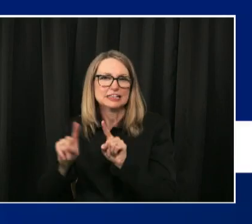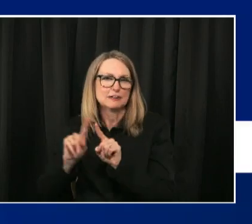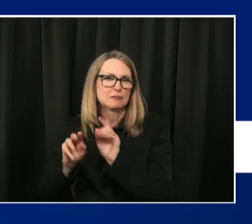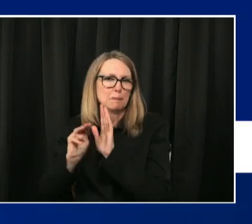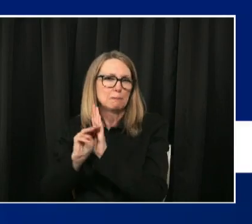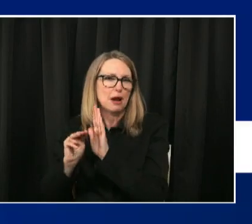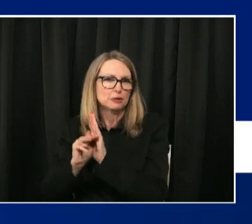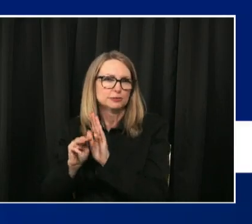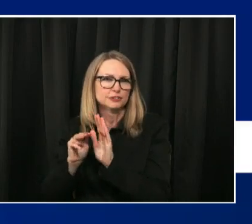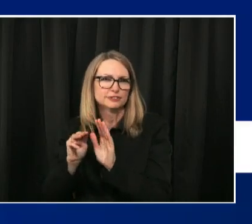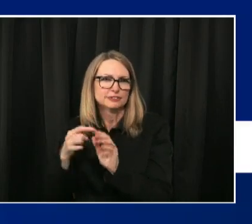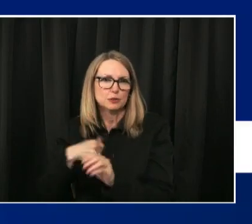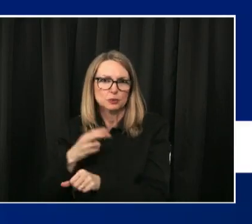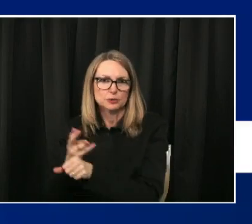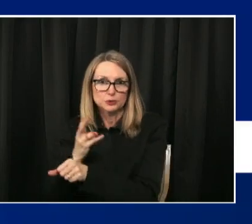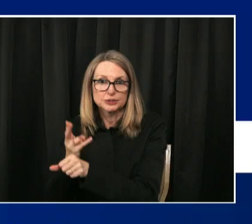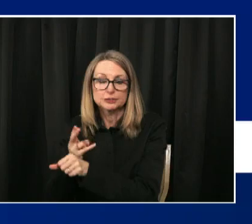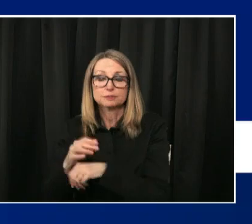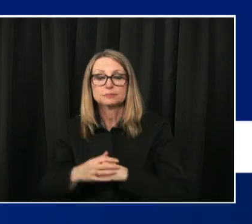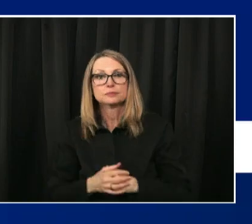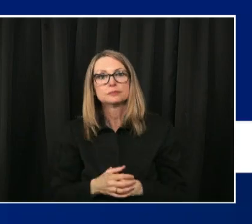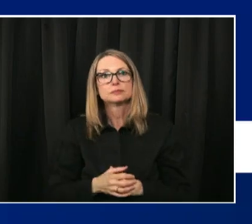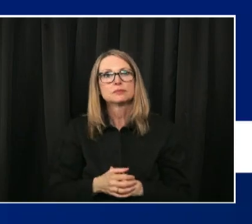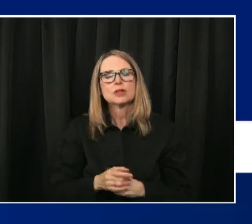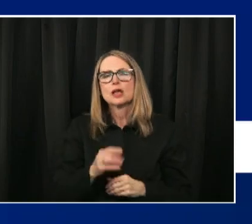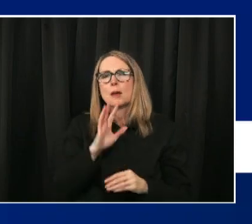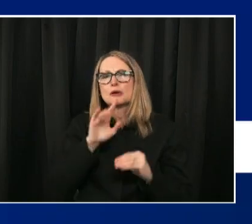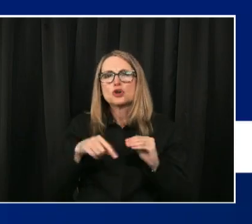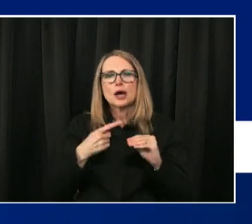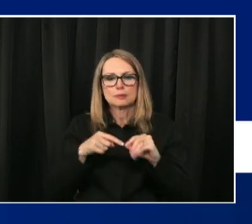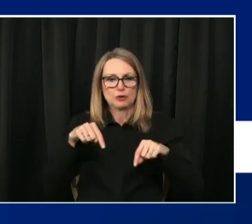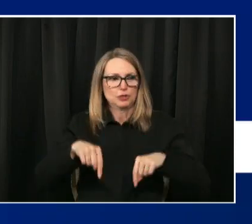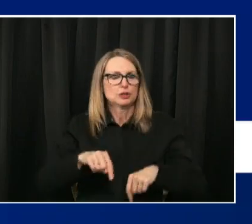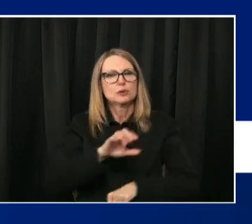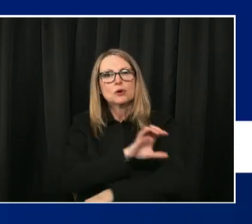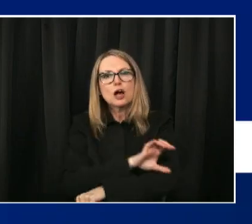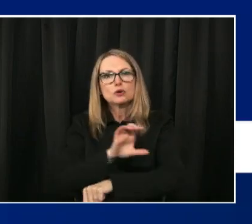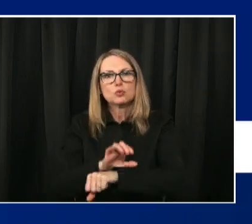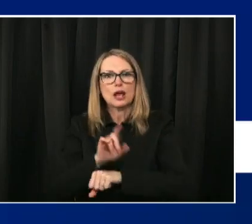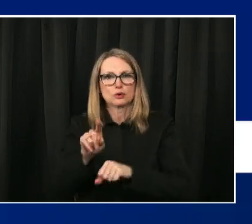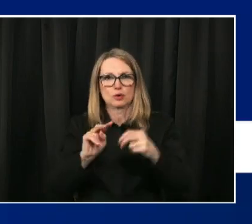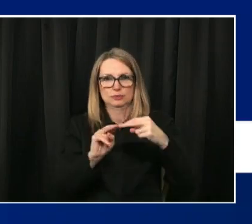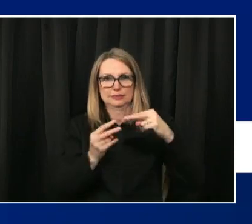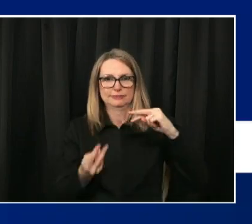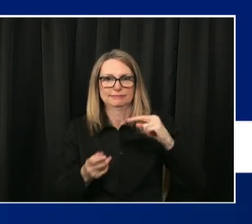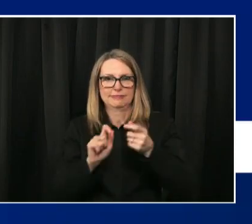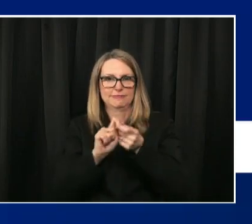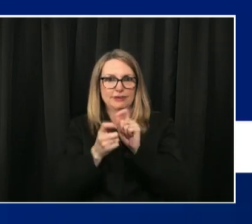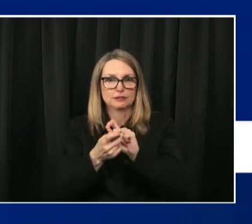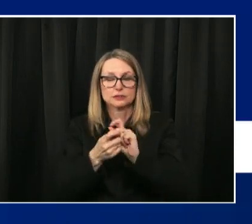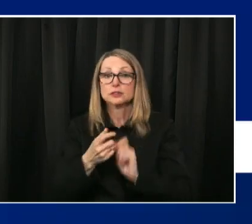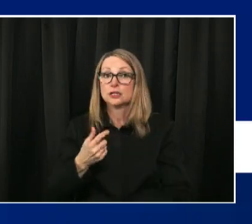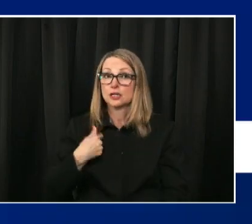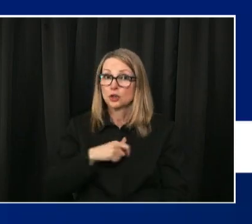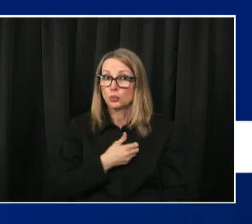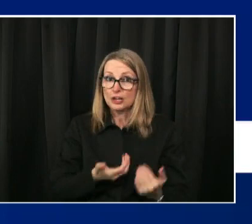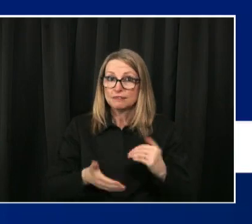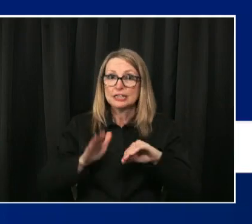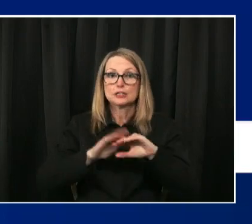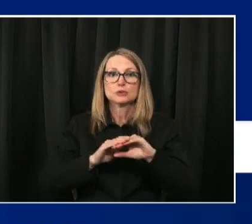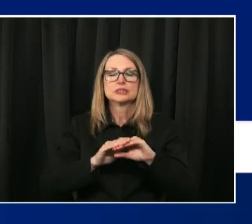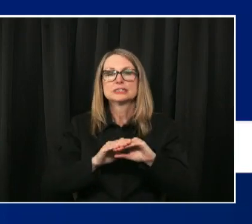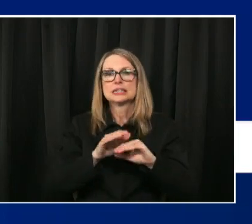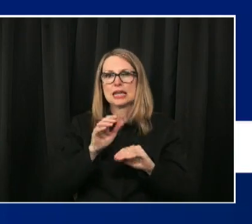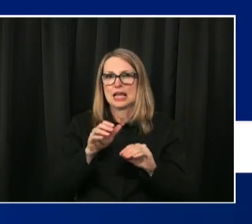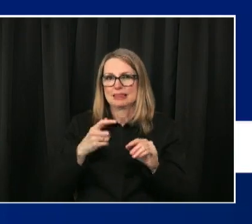weeks. But specifically talking about variants here in the state, we have been able to substantially increase the amount of